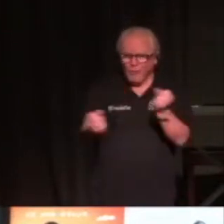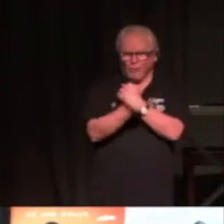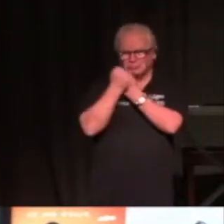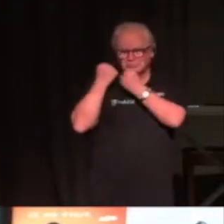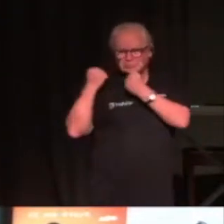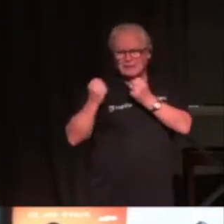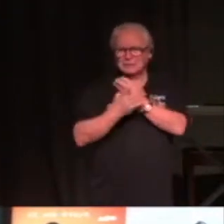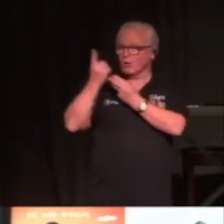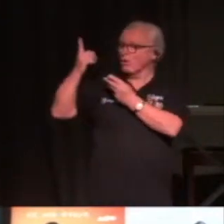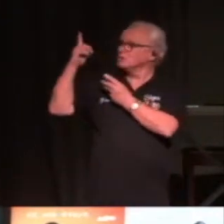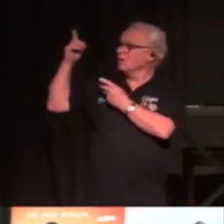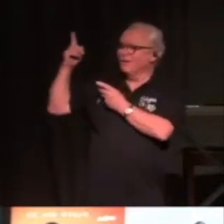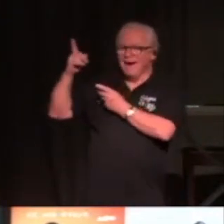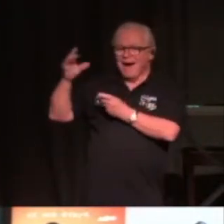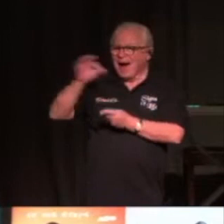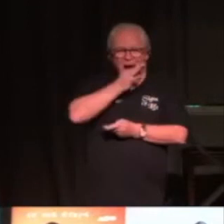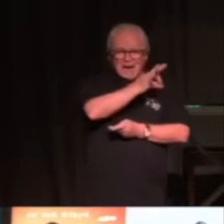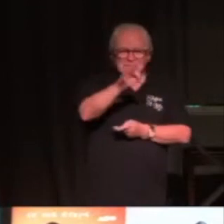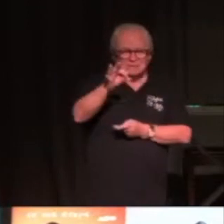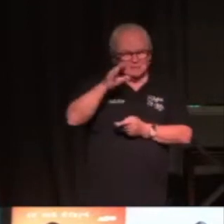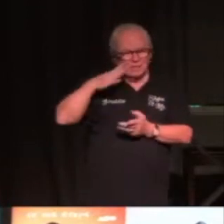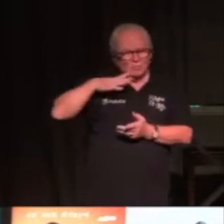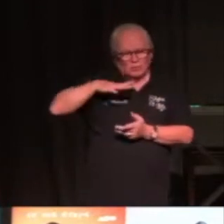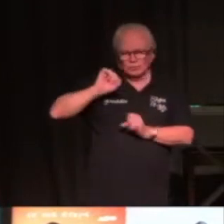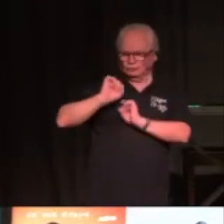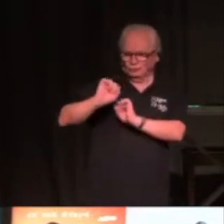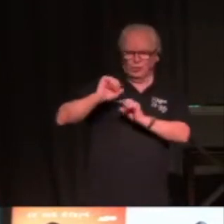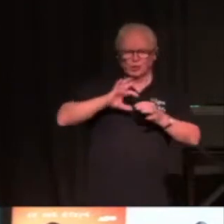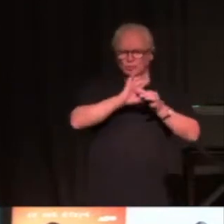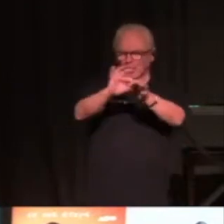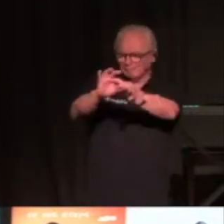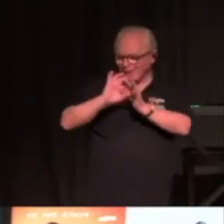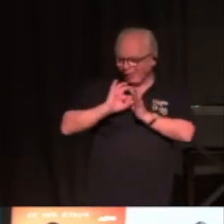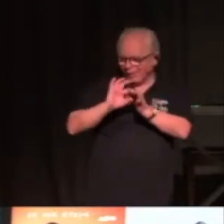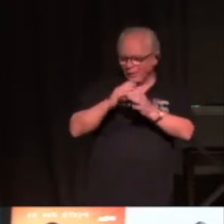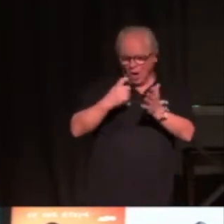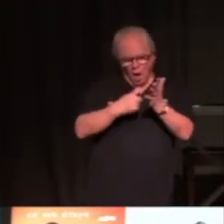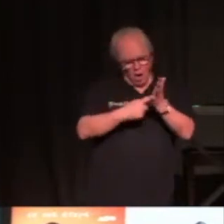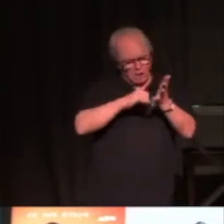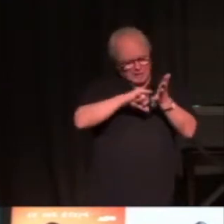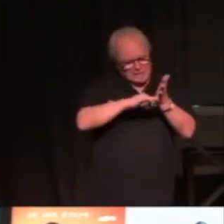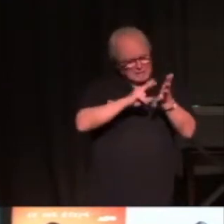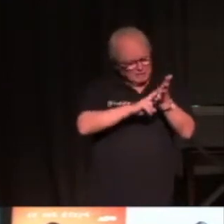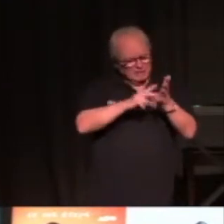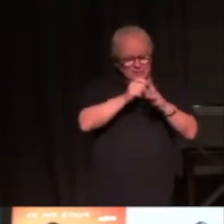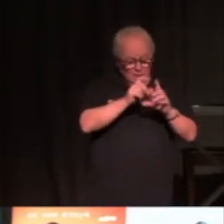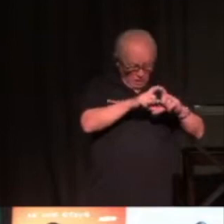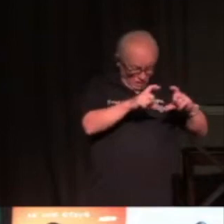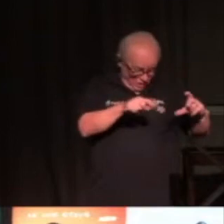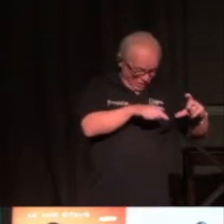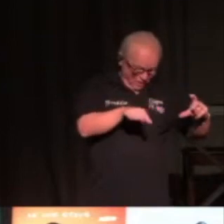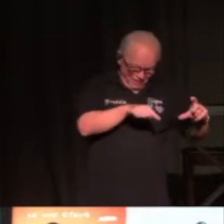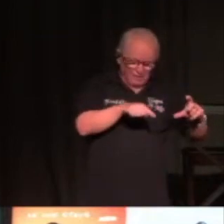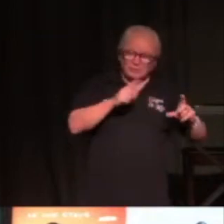I Am, requests the pleasure of your company. RSVP. You can have one today.